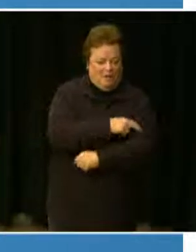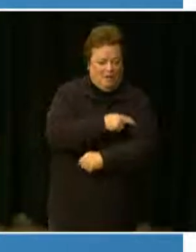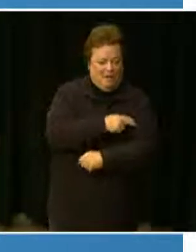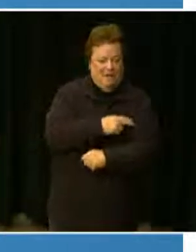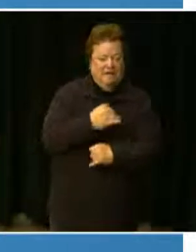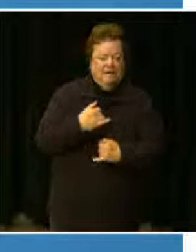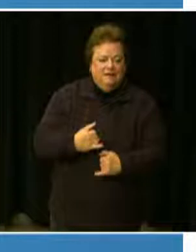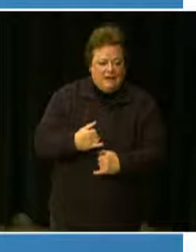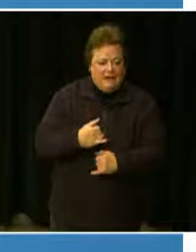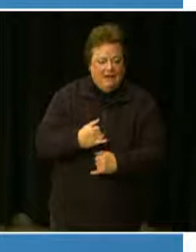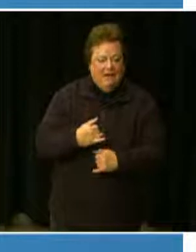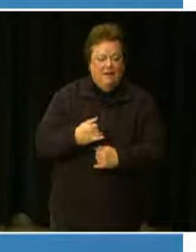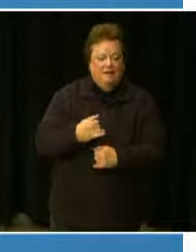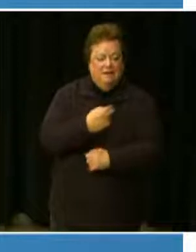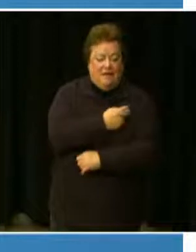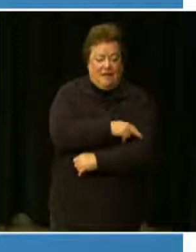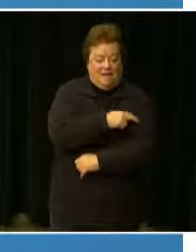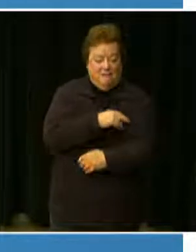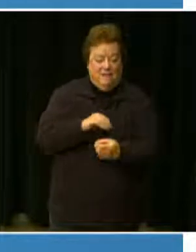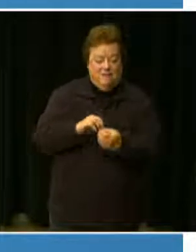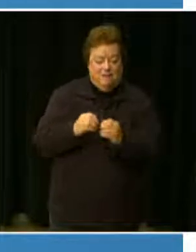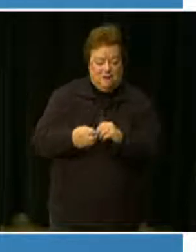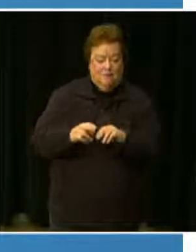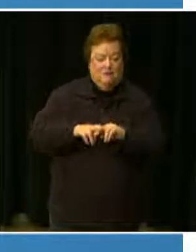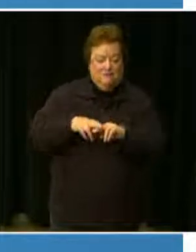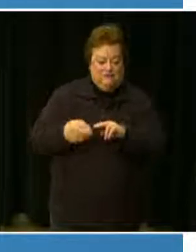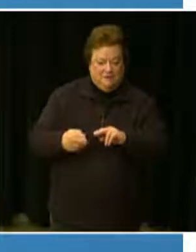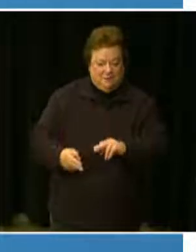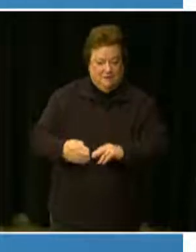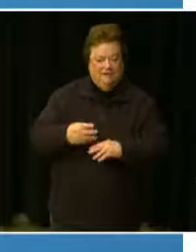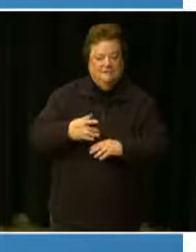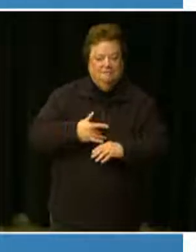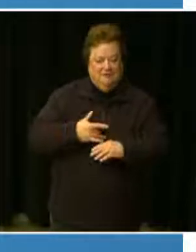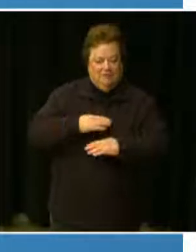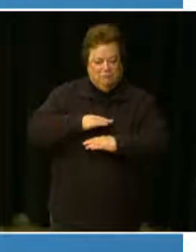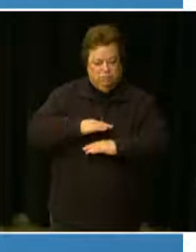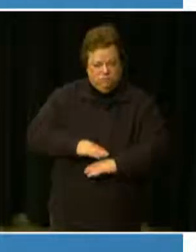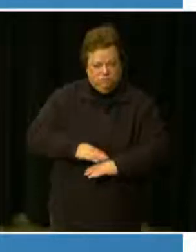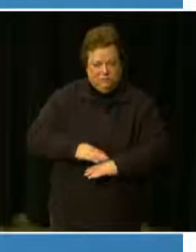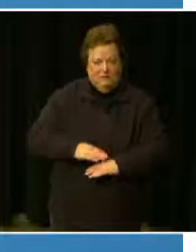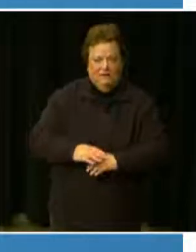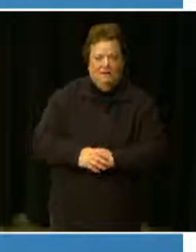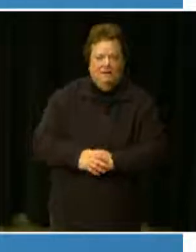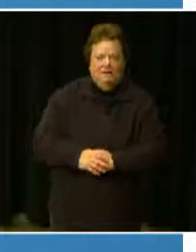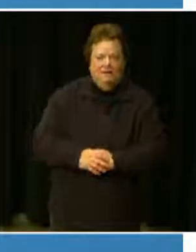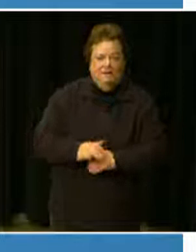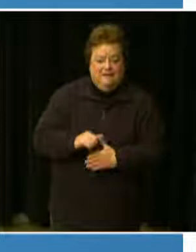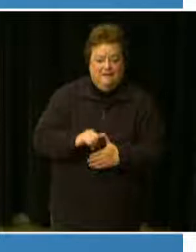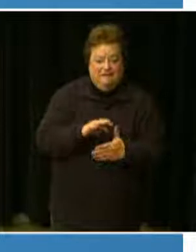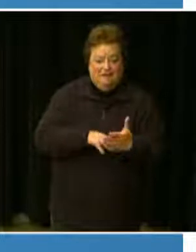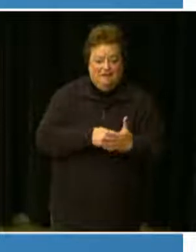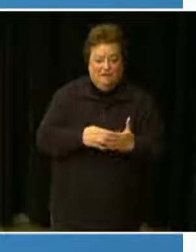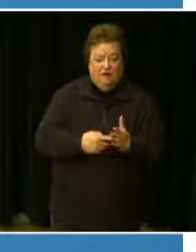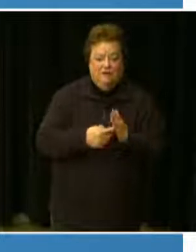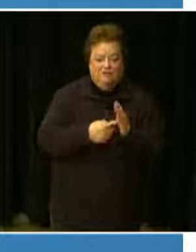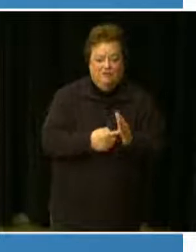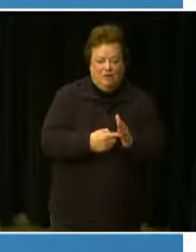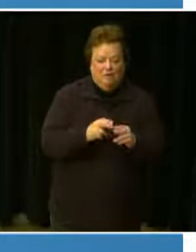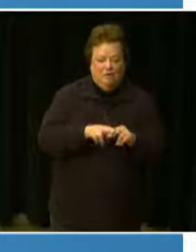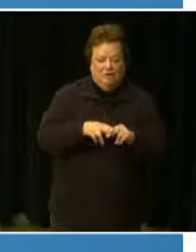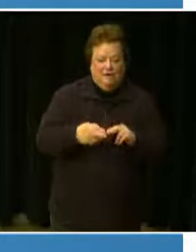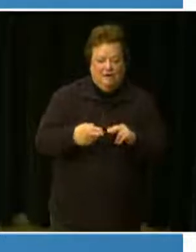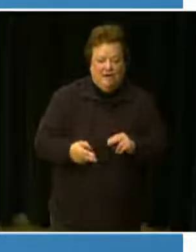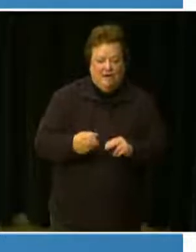COVID hospitalizations decrease so significantly. This chart shows the decline of the